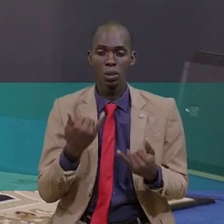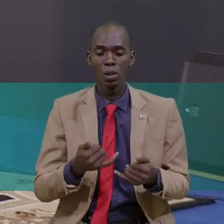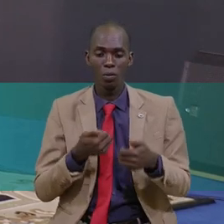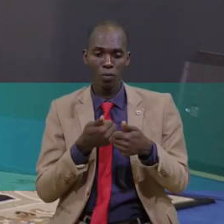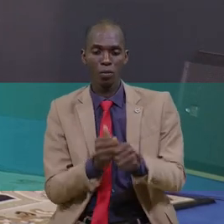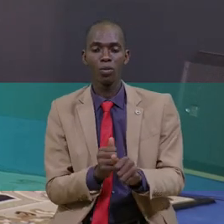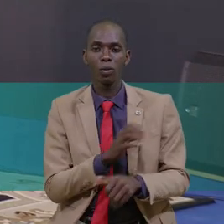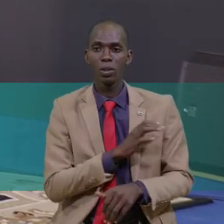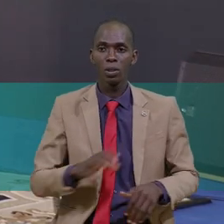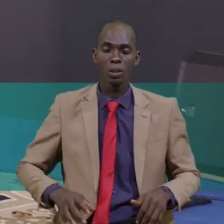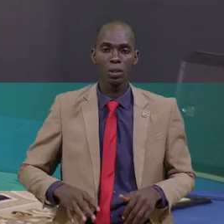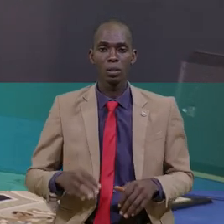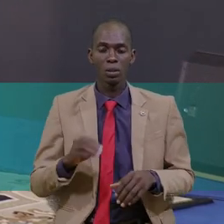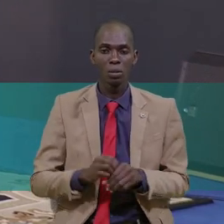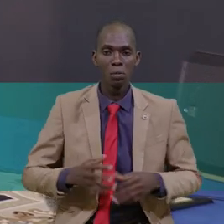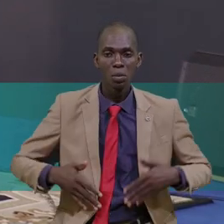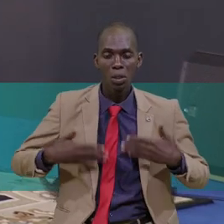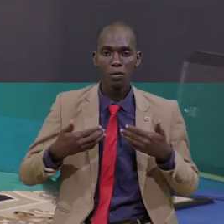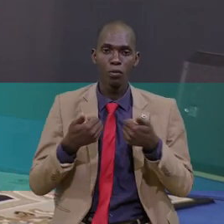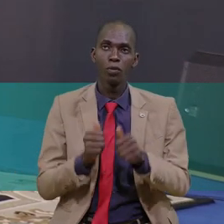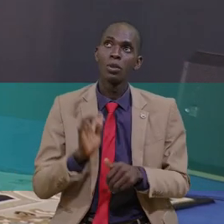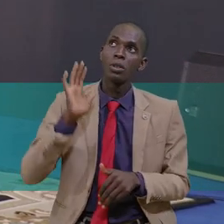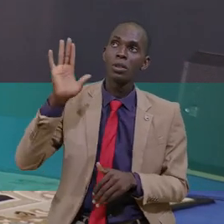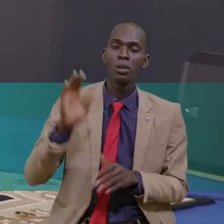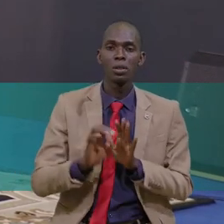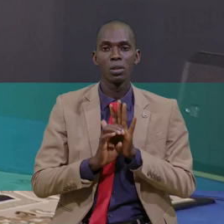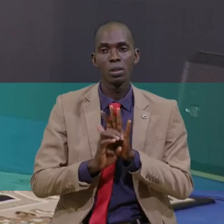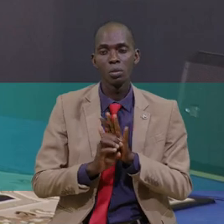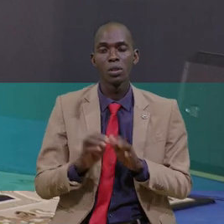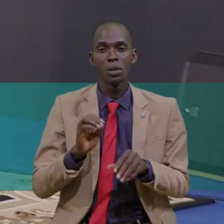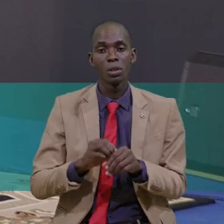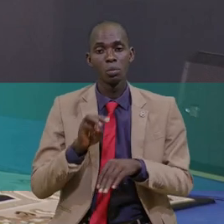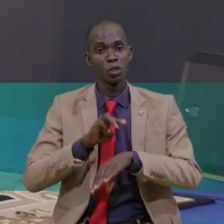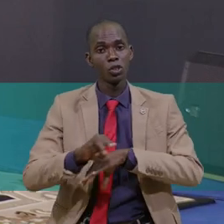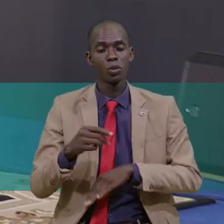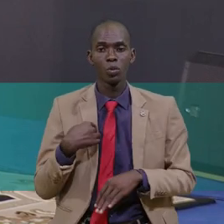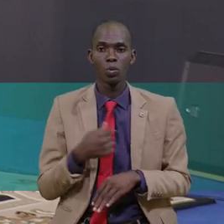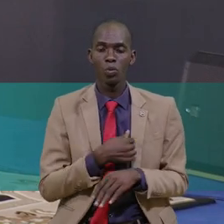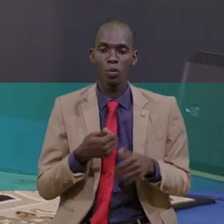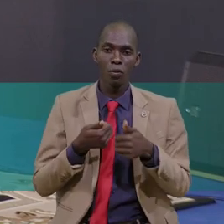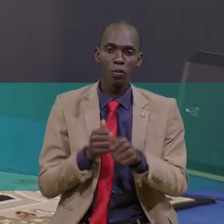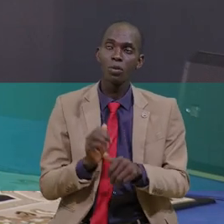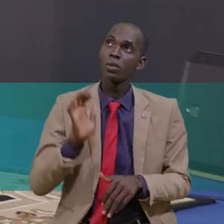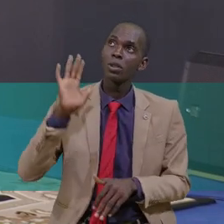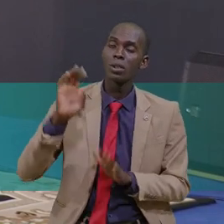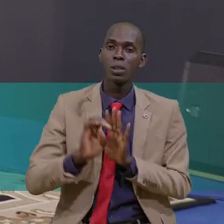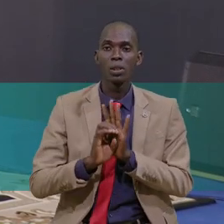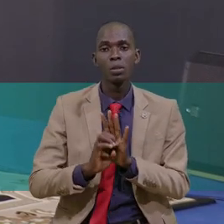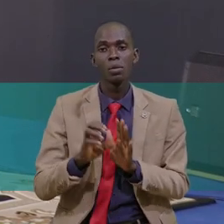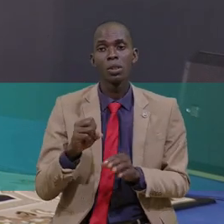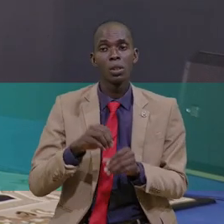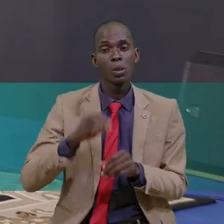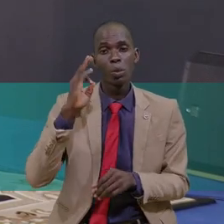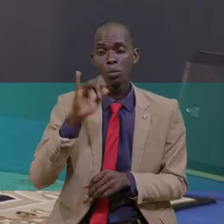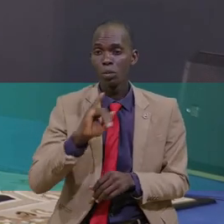steps, in ministry we follow his steps, and in the preaching of the gospel we